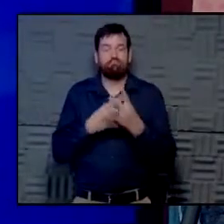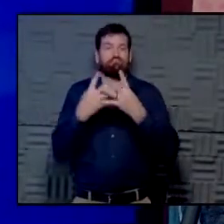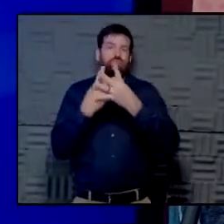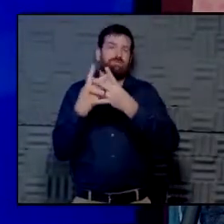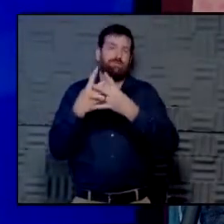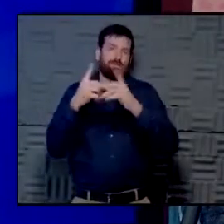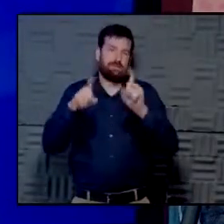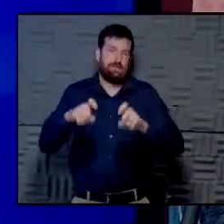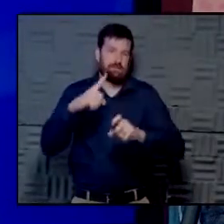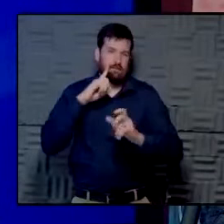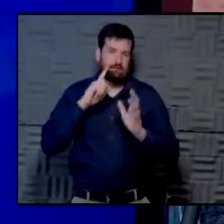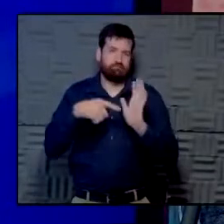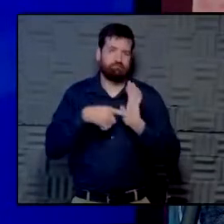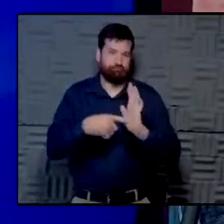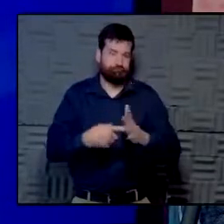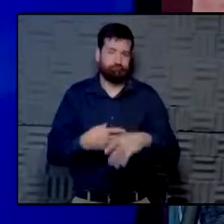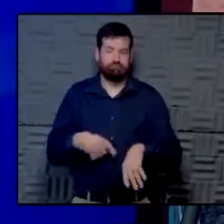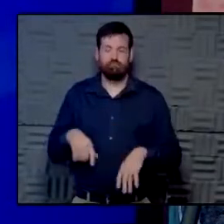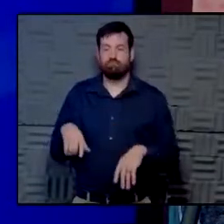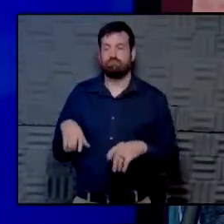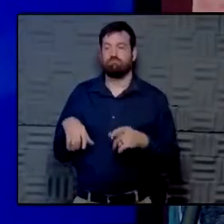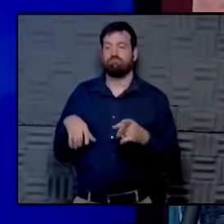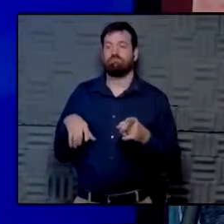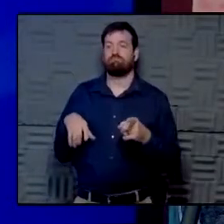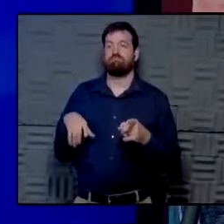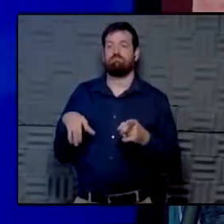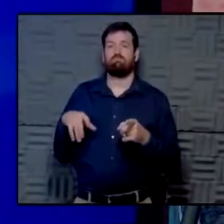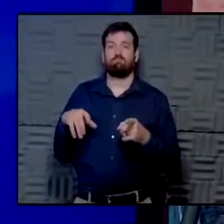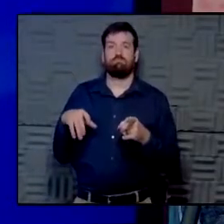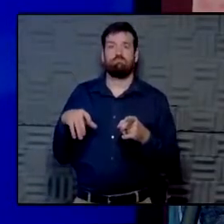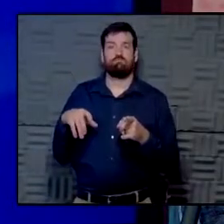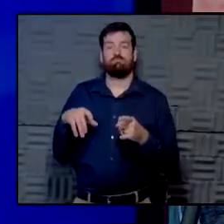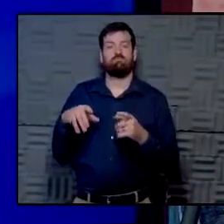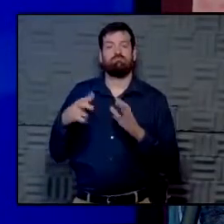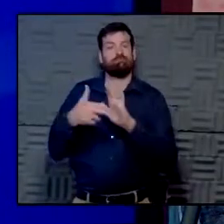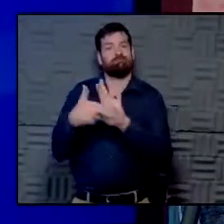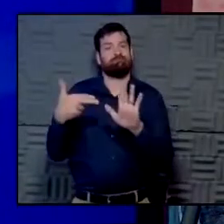So we're working that person up with a breakthrough